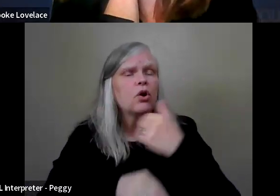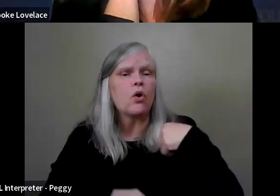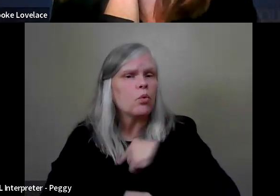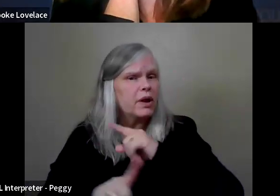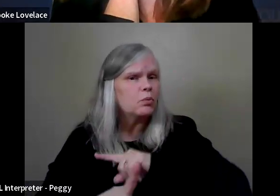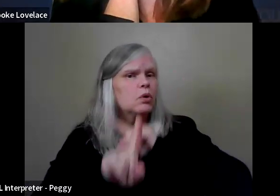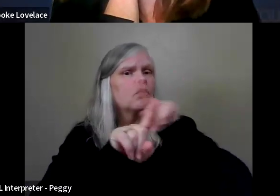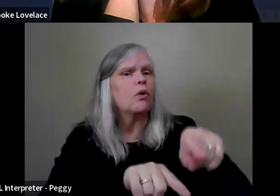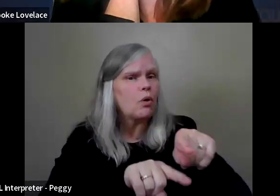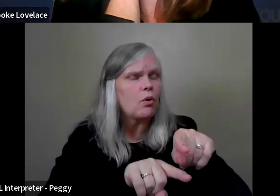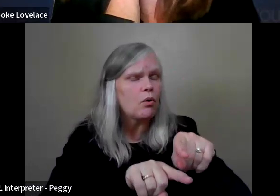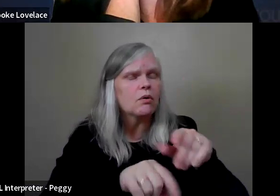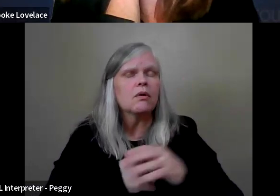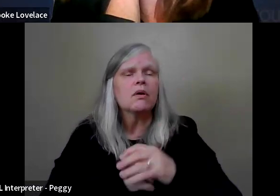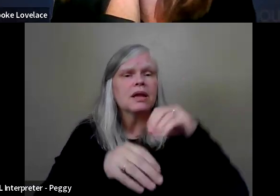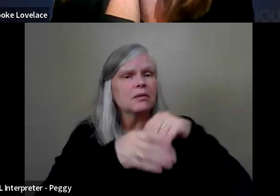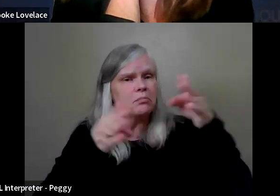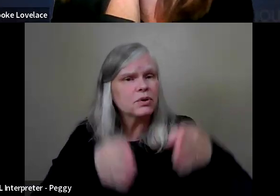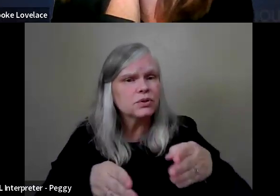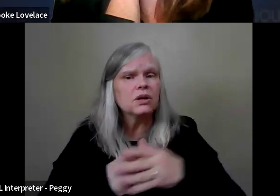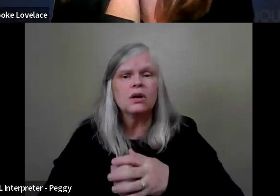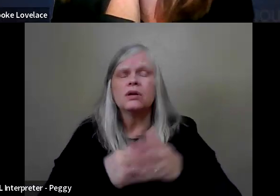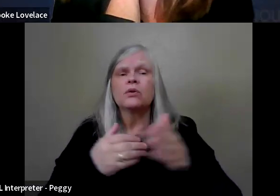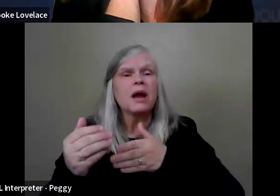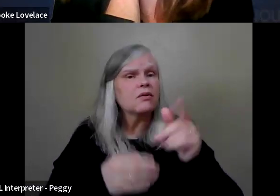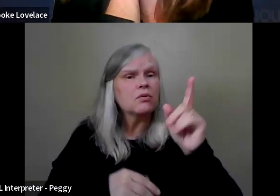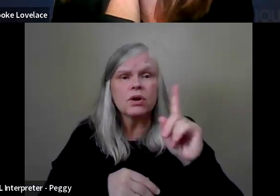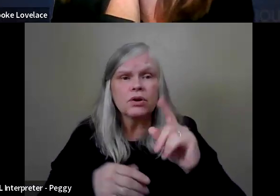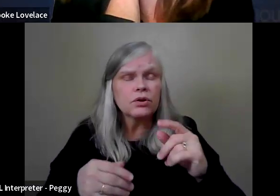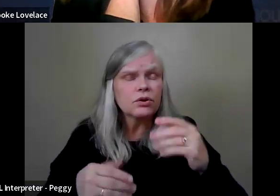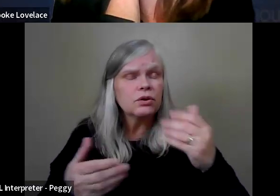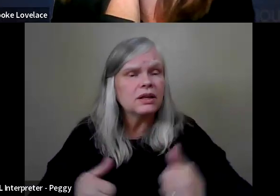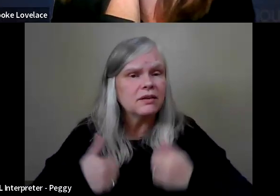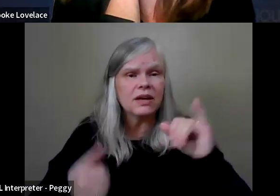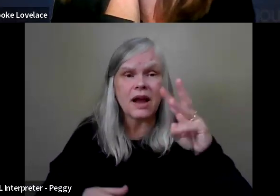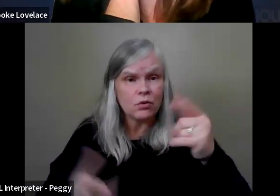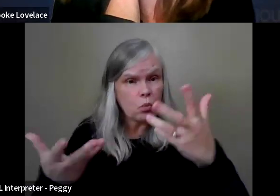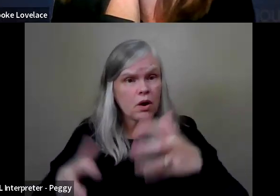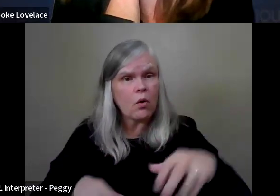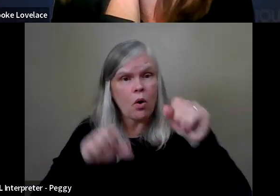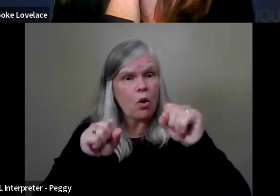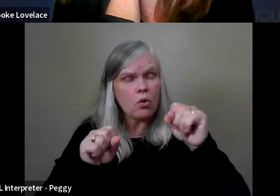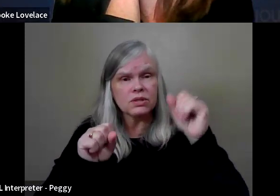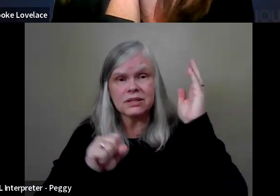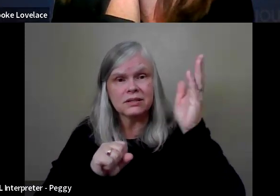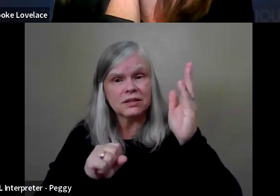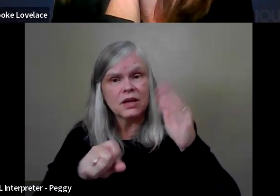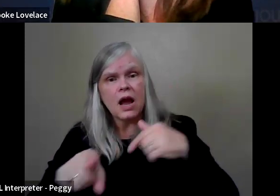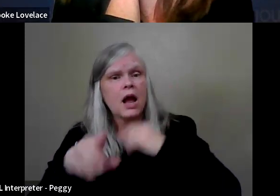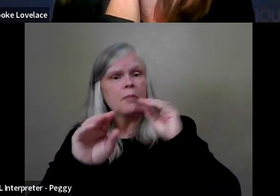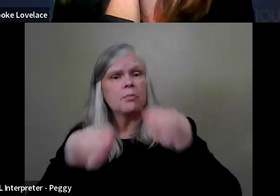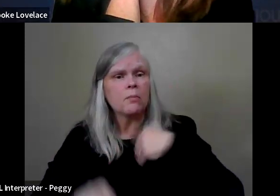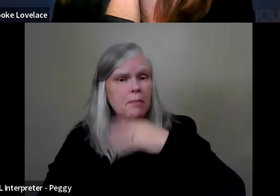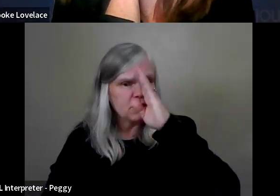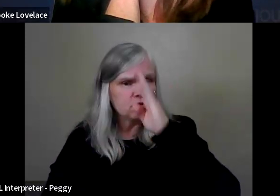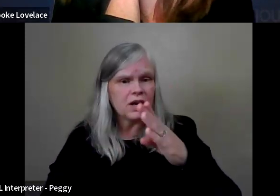So, yeah, wherever you're at in Iowa, if you're interested in hosting a session like this, I'm putting my